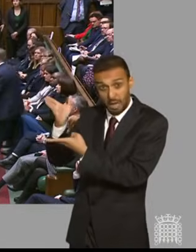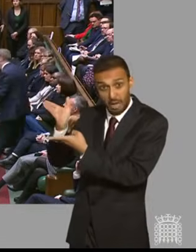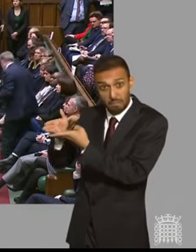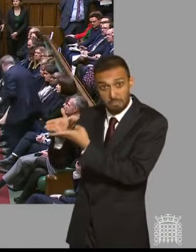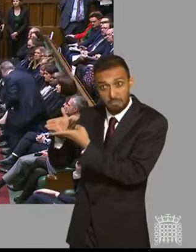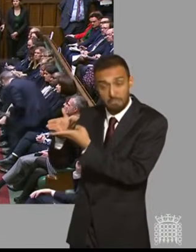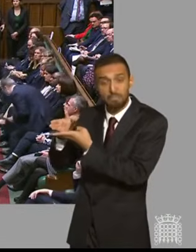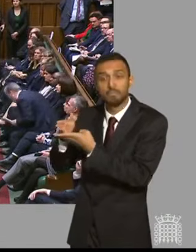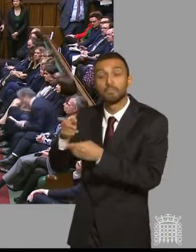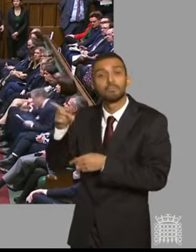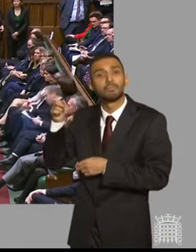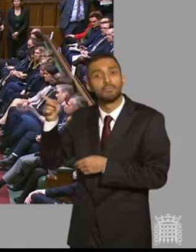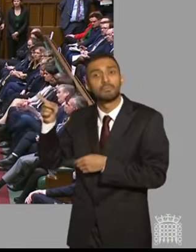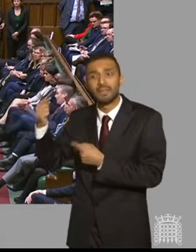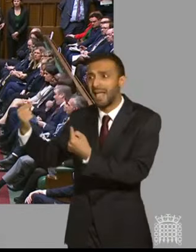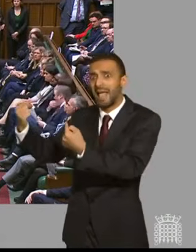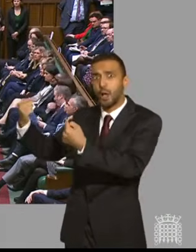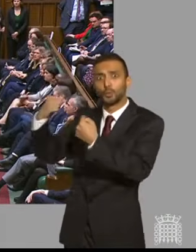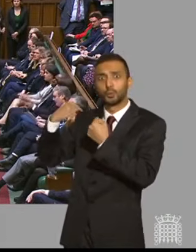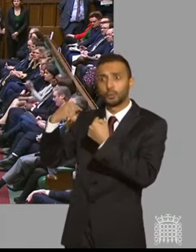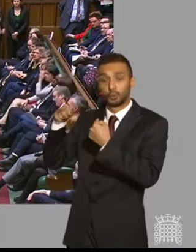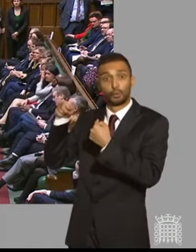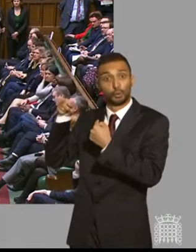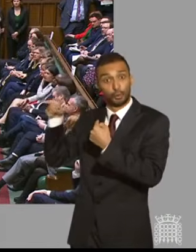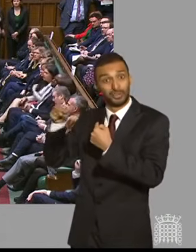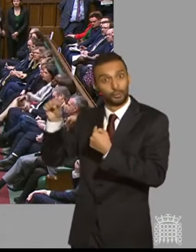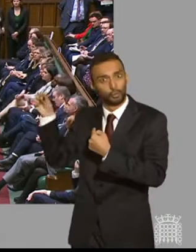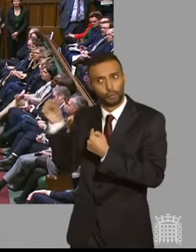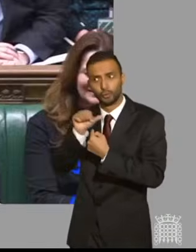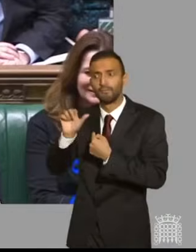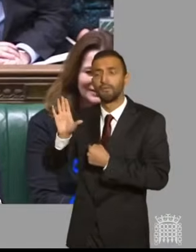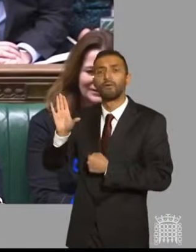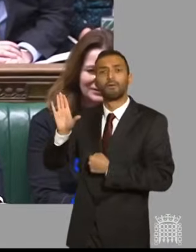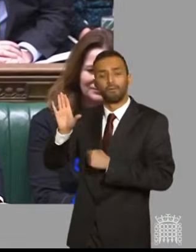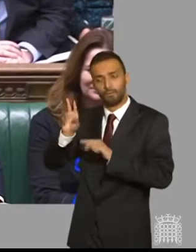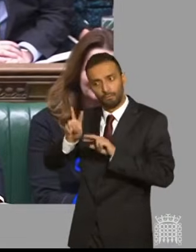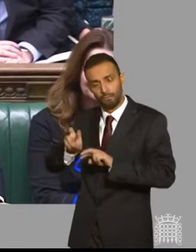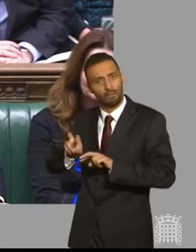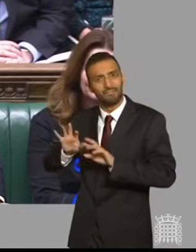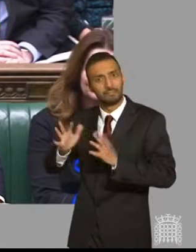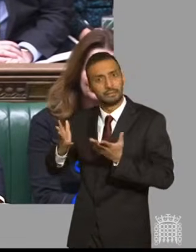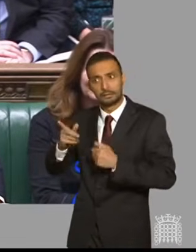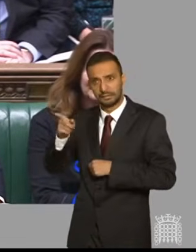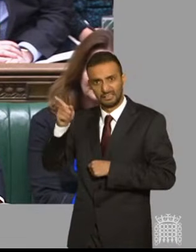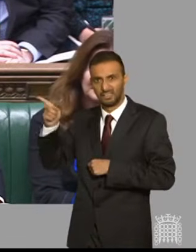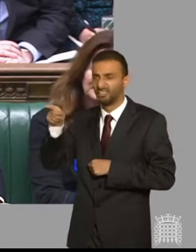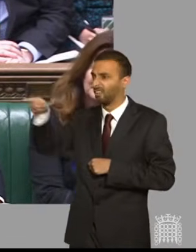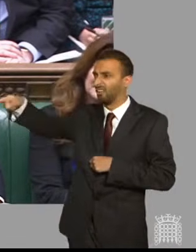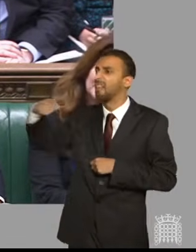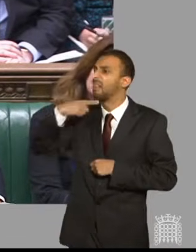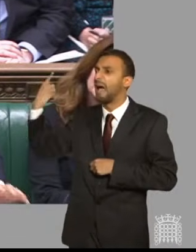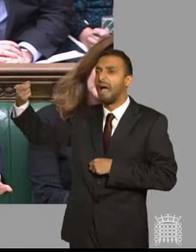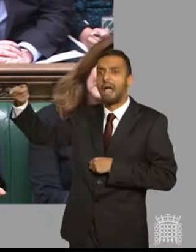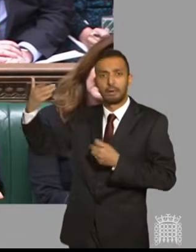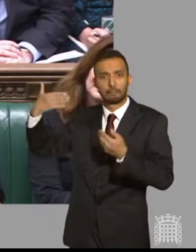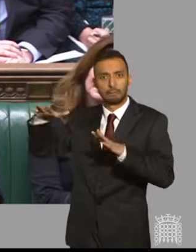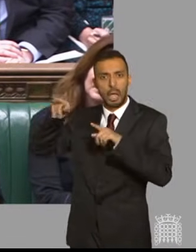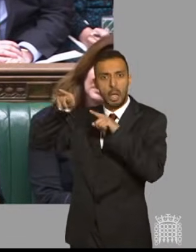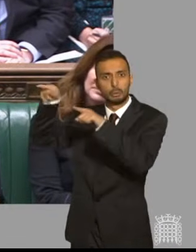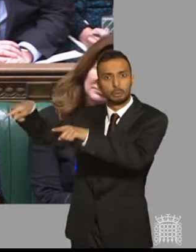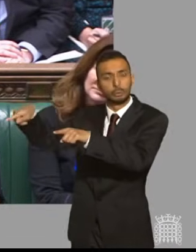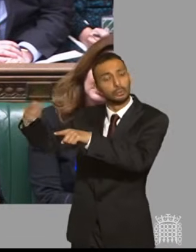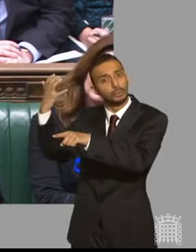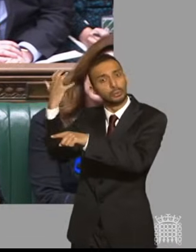Minister. Mr. Speaker, it is worth bearing in mind that, as the